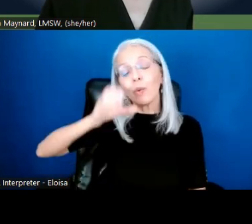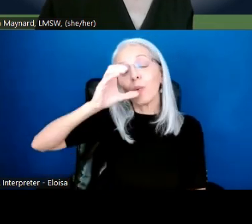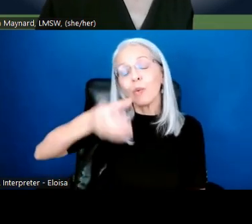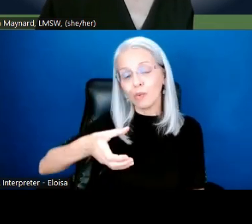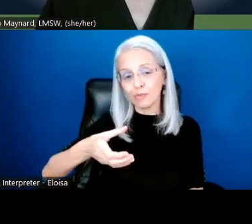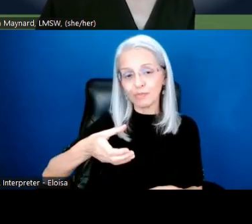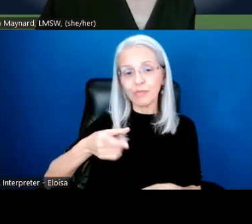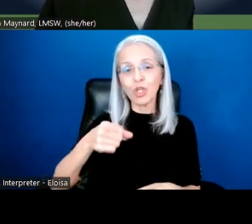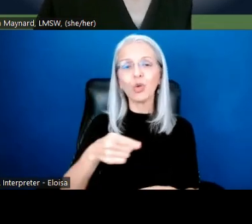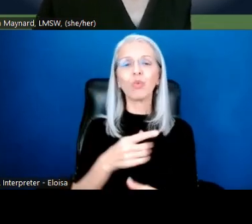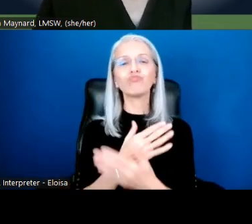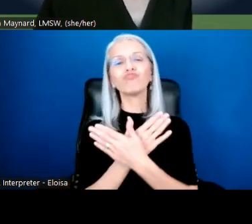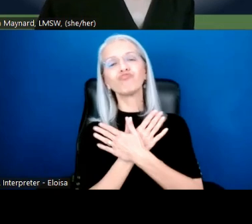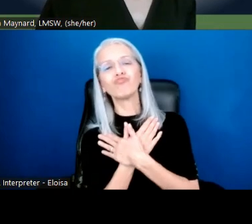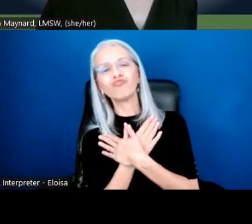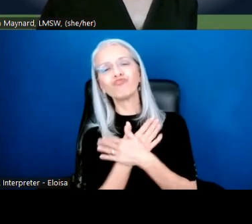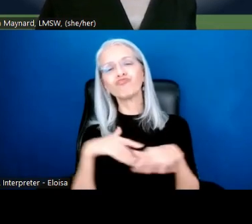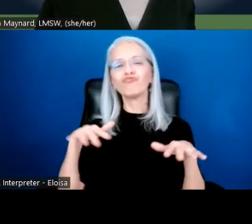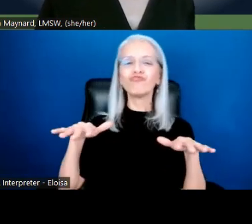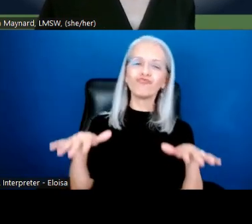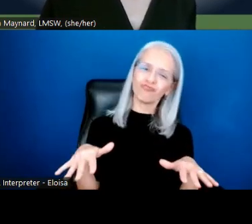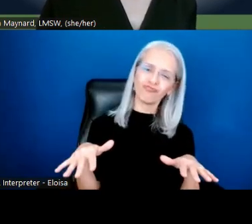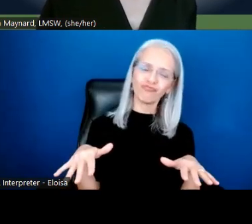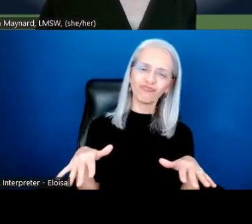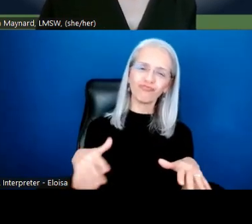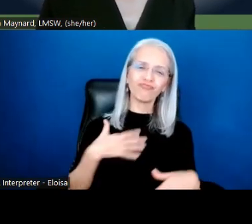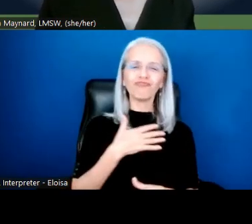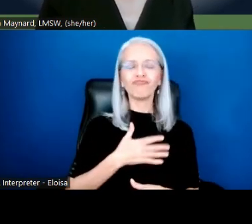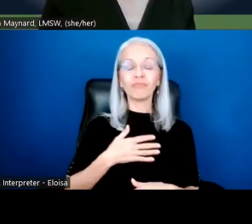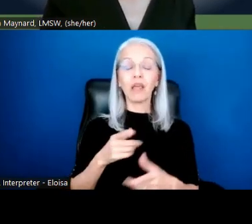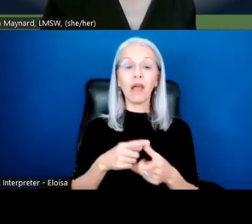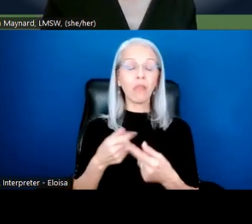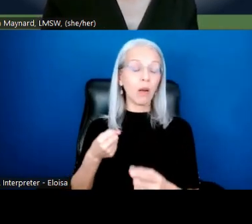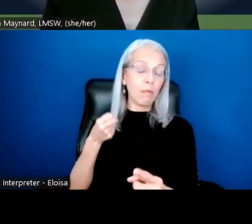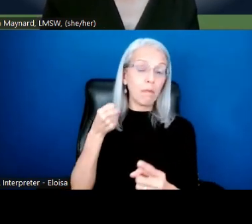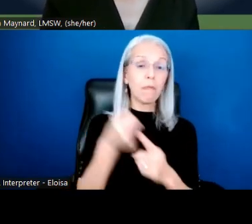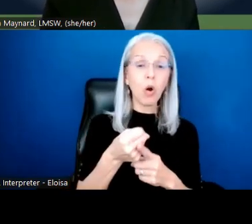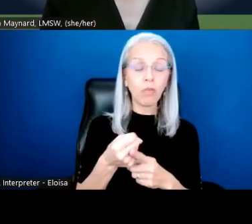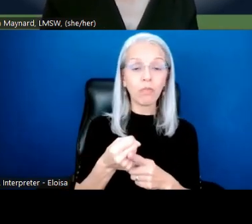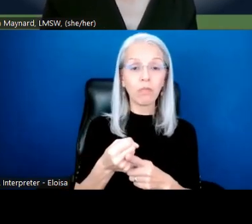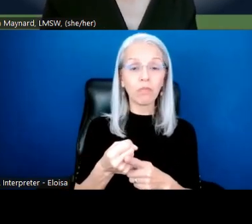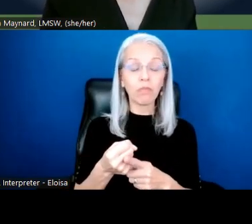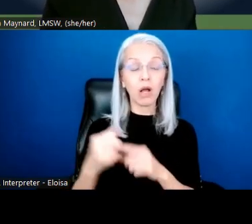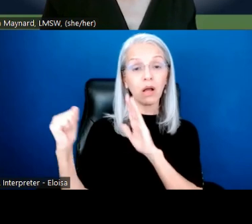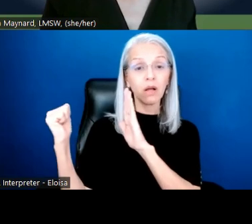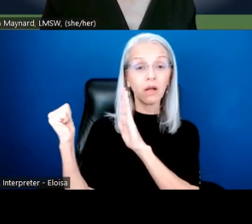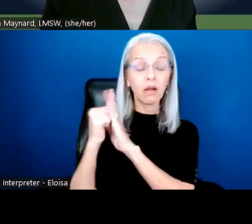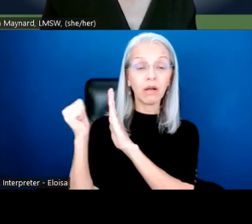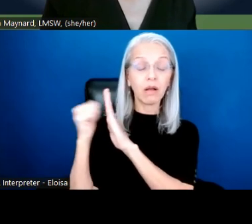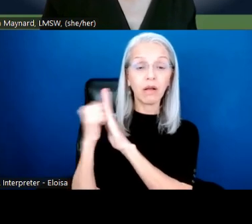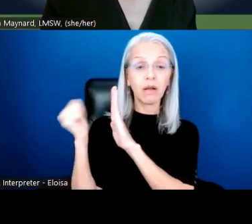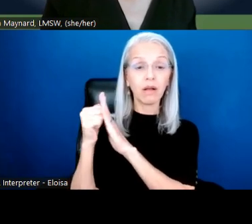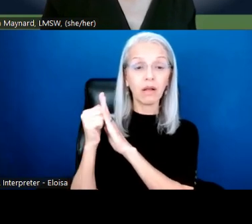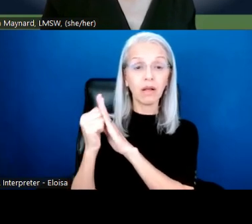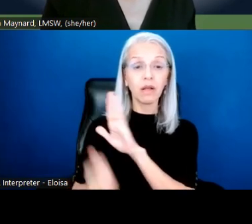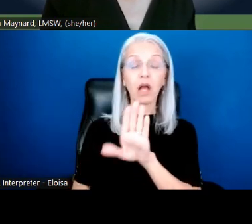and relaxed and chilled. And suddenly there's a knock on your door. And when you